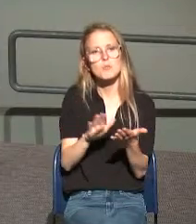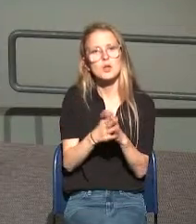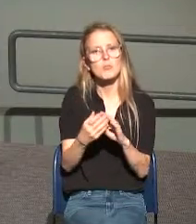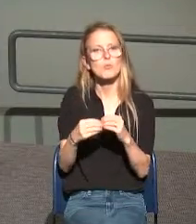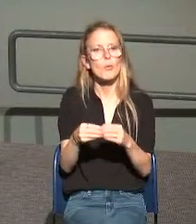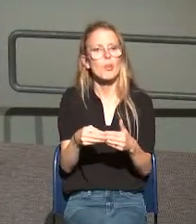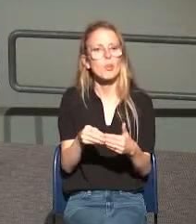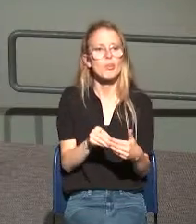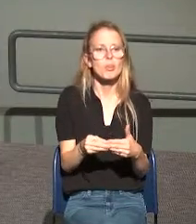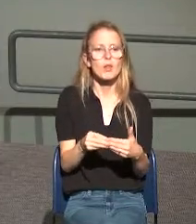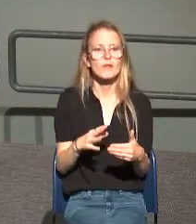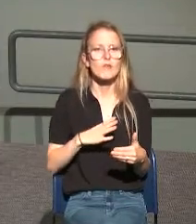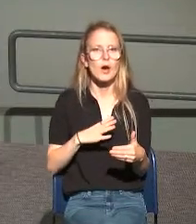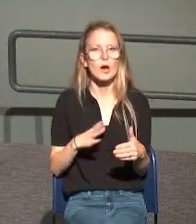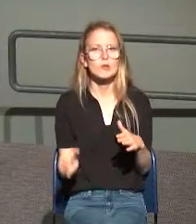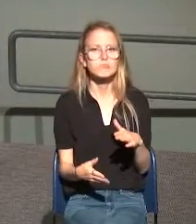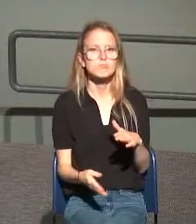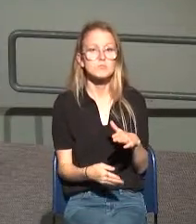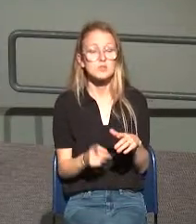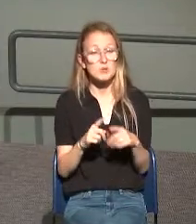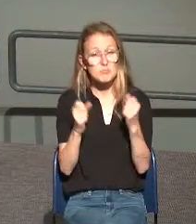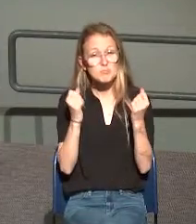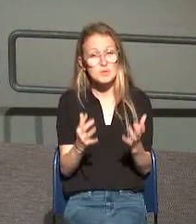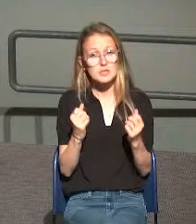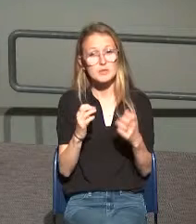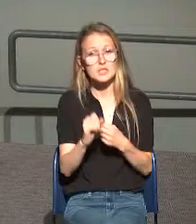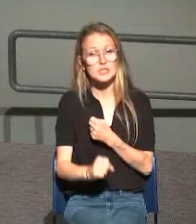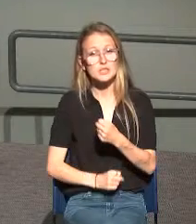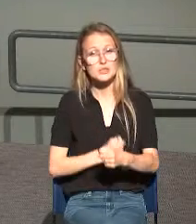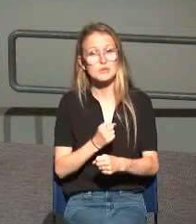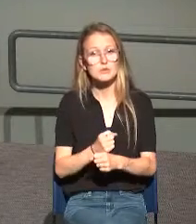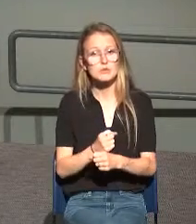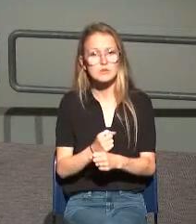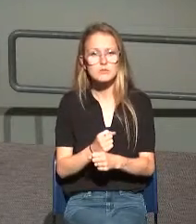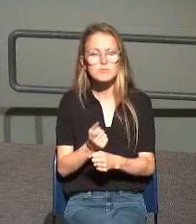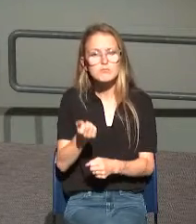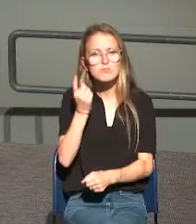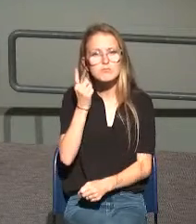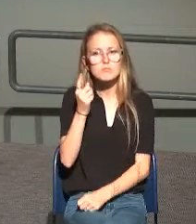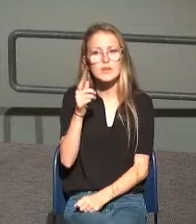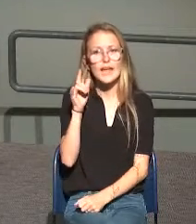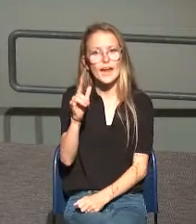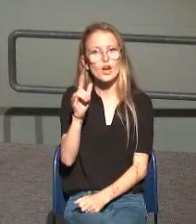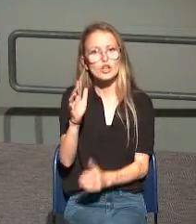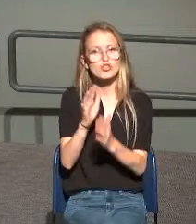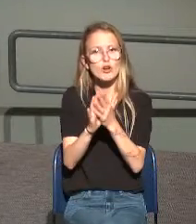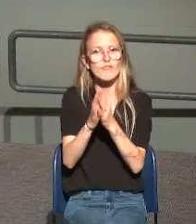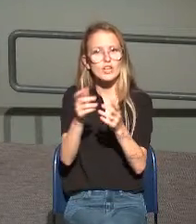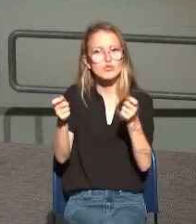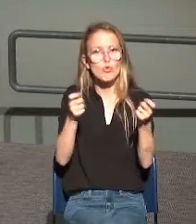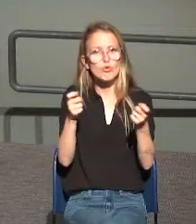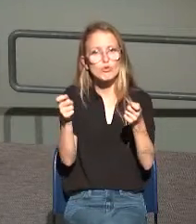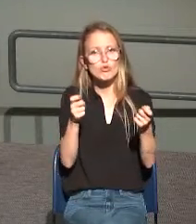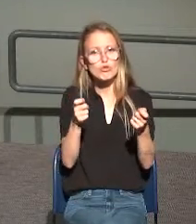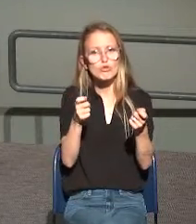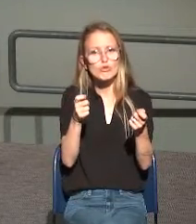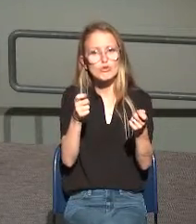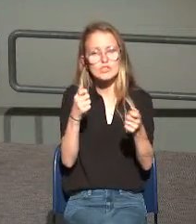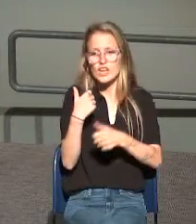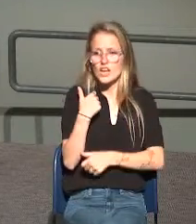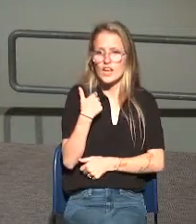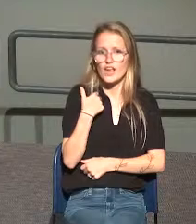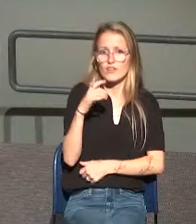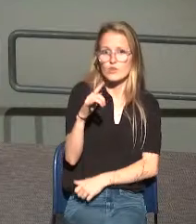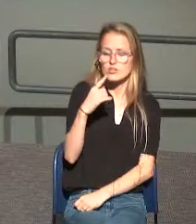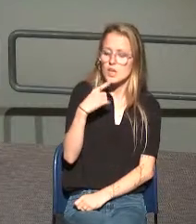several decades there. And at times they even went backwards. There were like women air traffic controllers for a while, and the Air Force said, nah, we're not going to have any more of